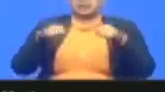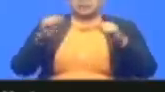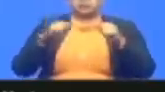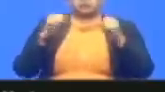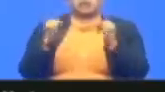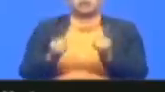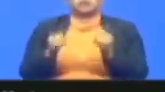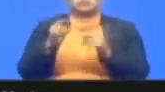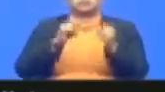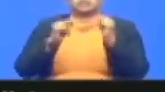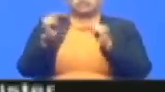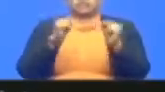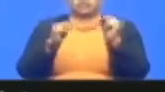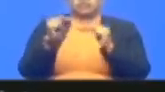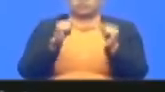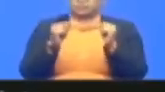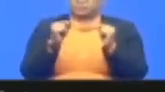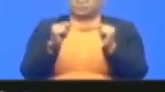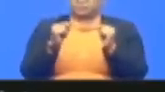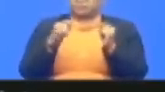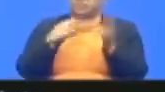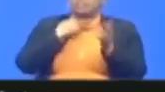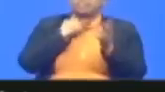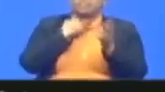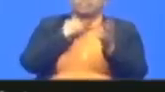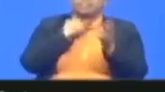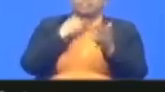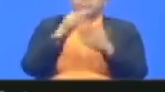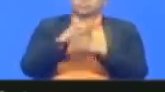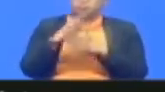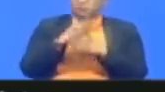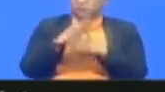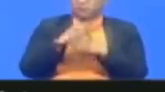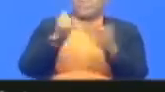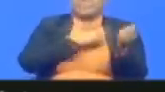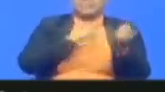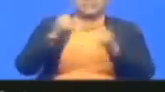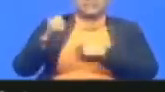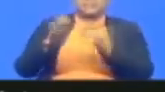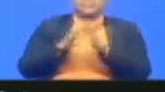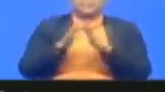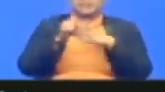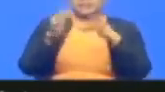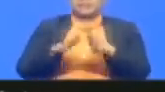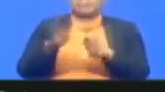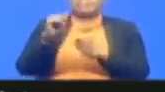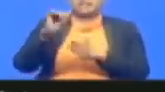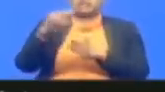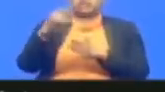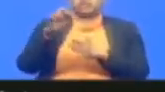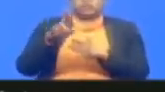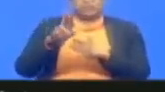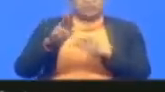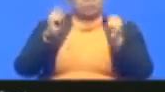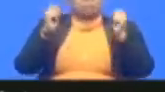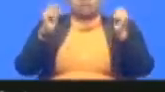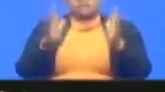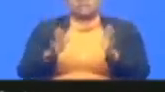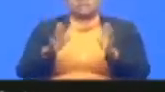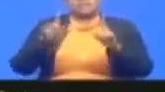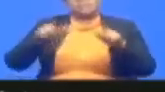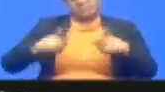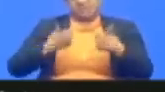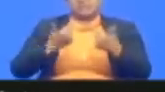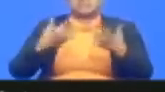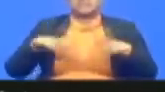talks. Well, the breakthrough in the standoff between the military rulers who toppled veteran leader Omar al-Bashir and protesters demanding